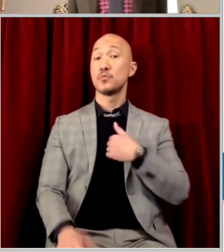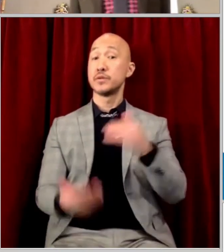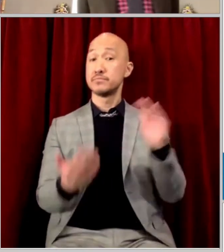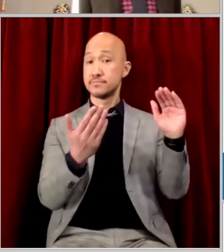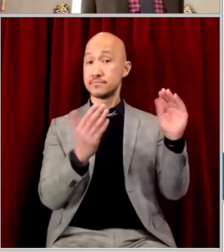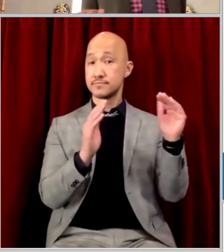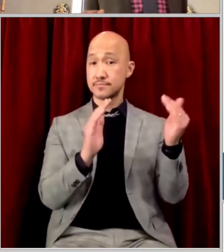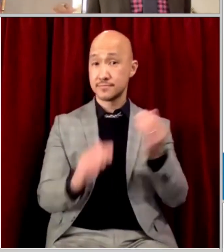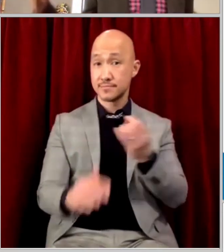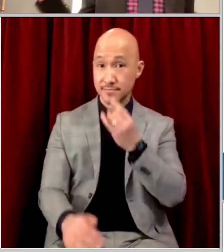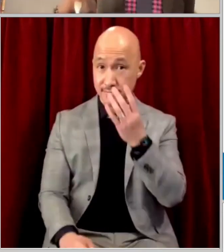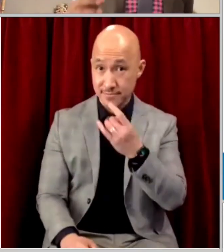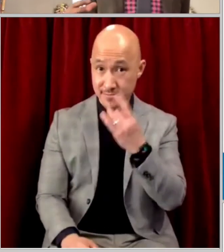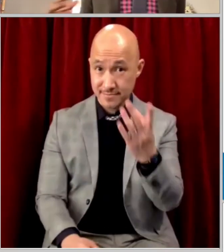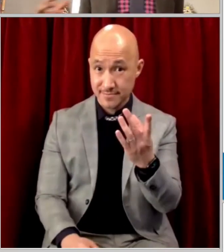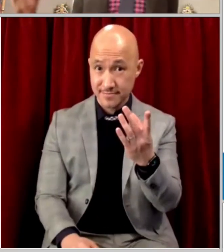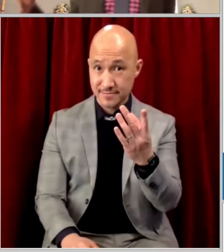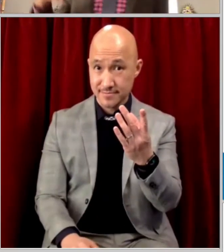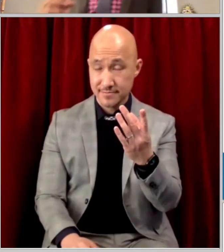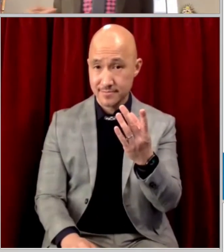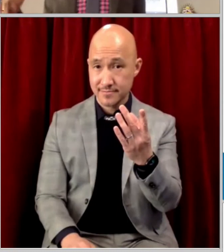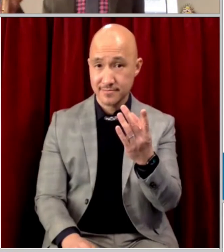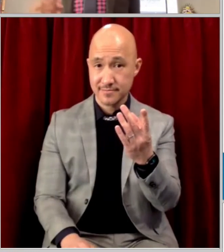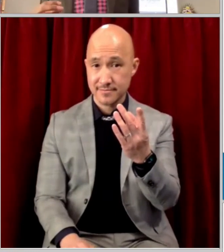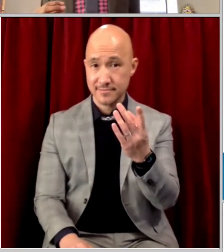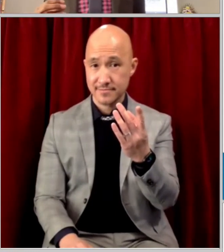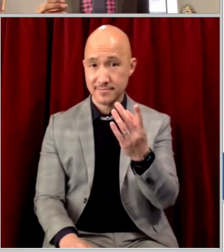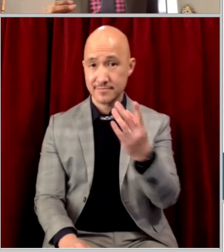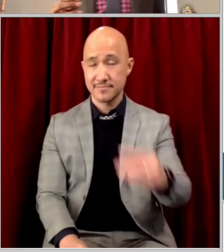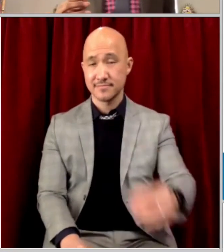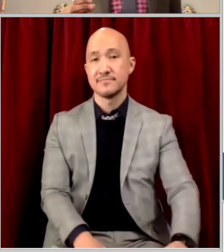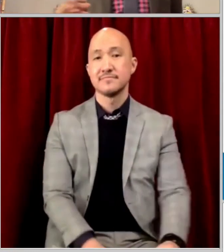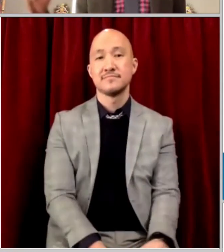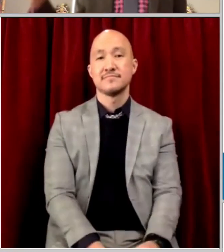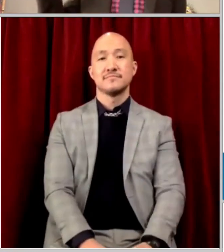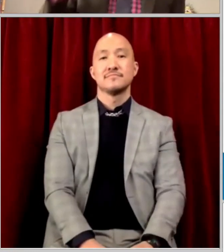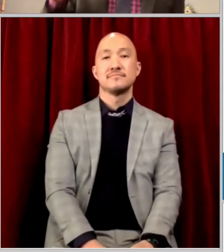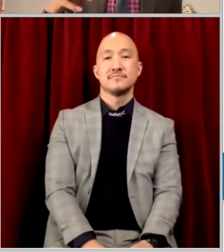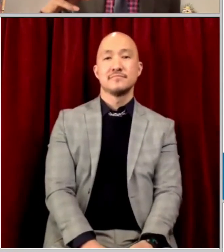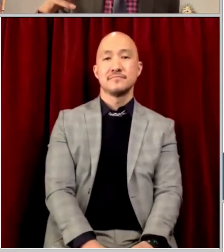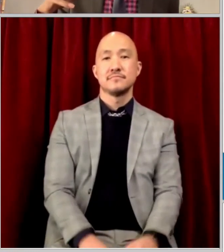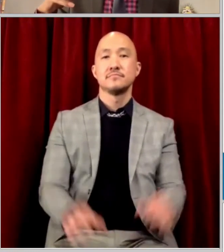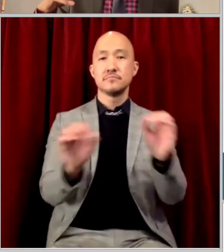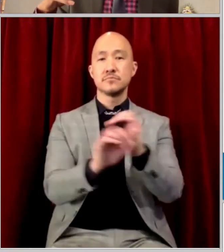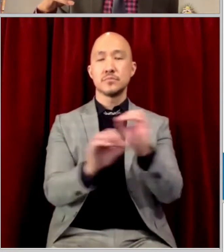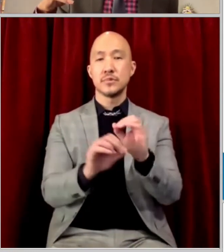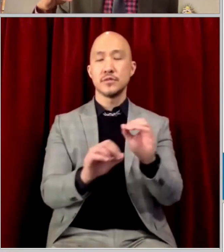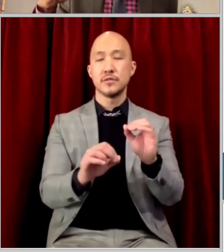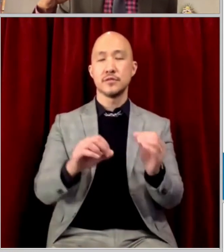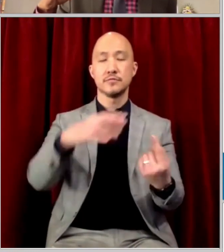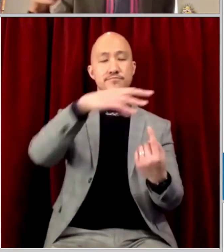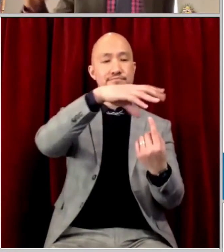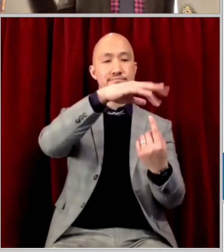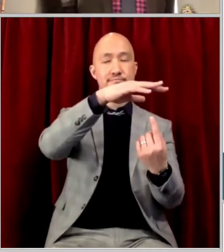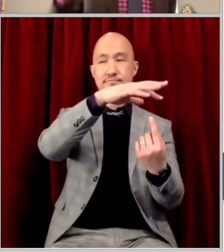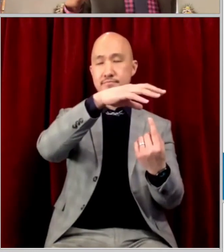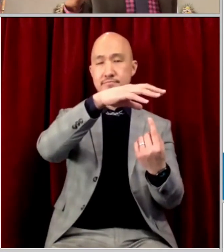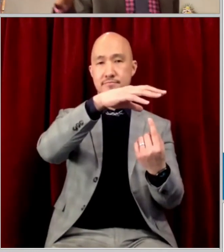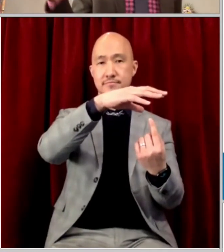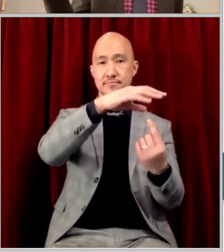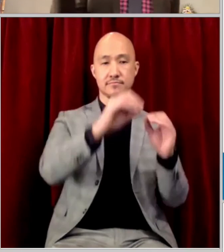he says, you know, no one lights a lamp and hides it. Think about that.